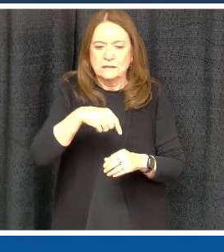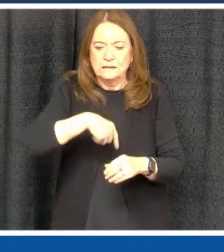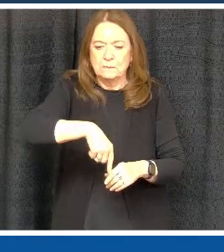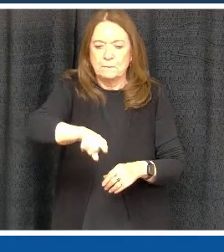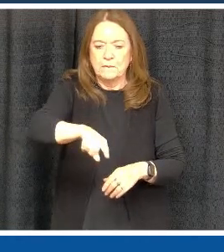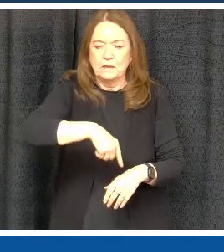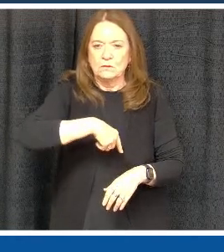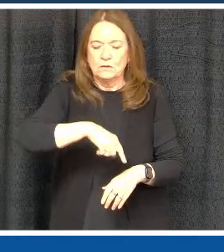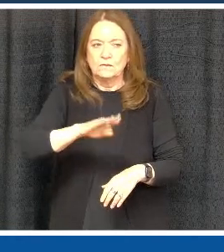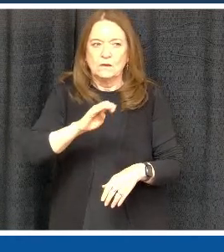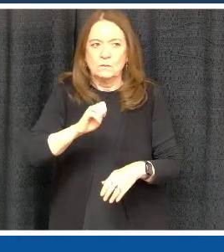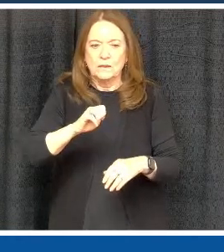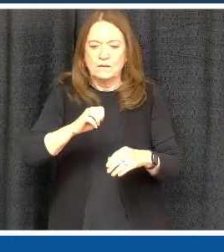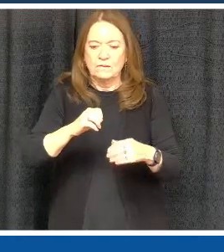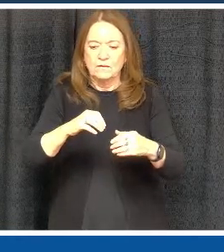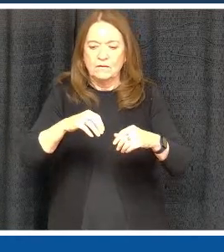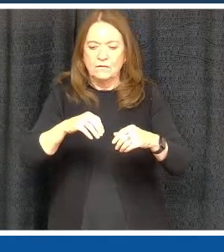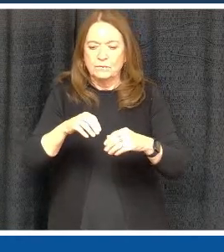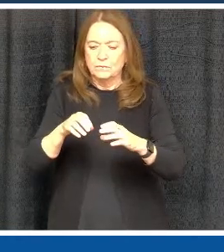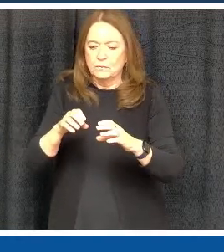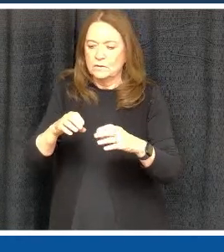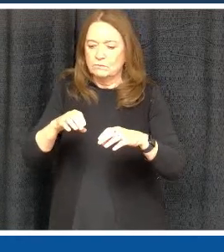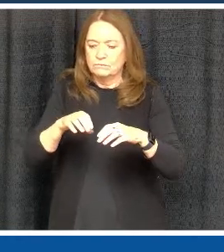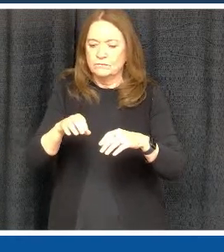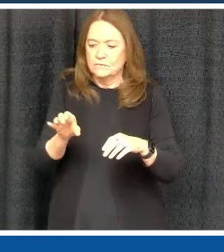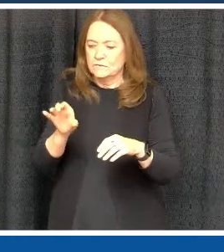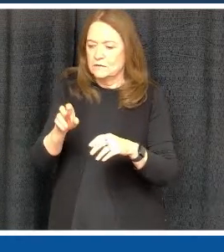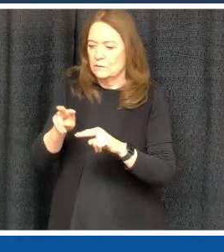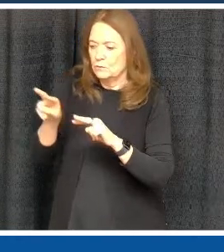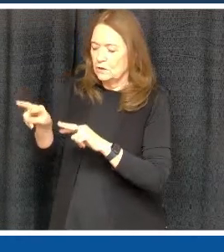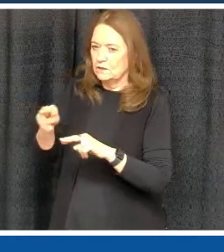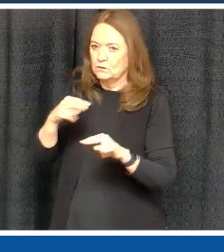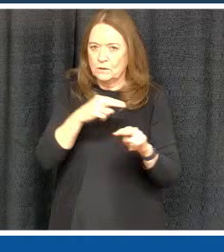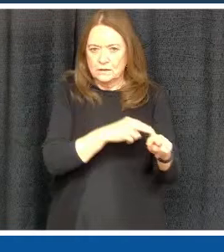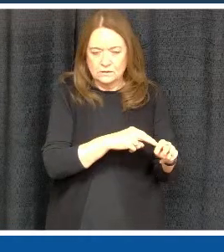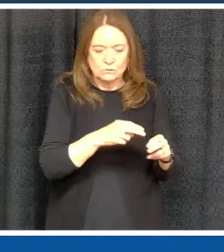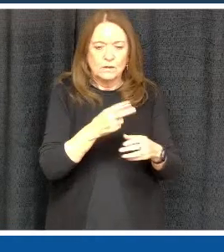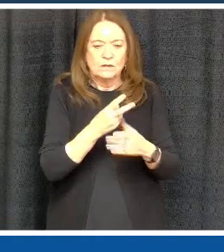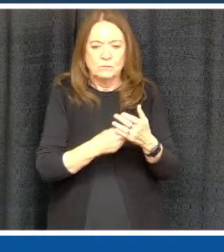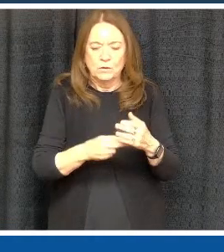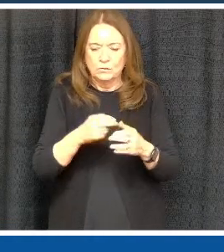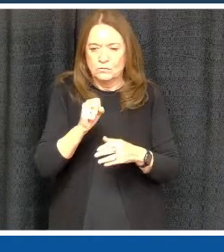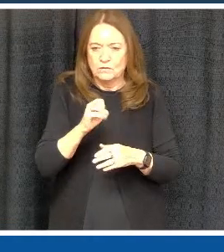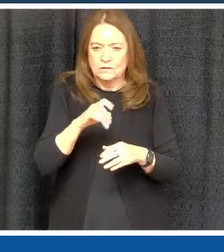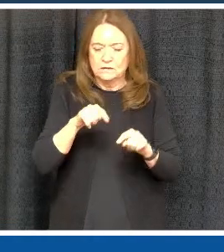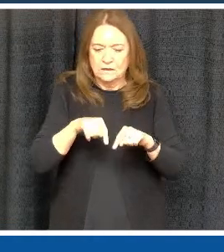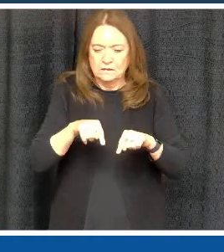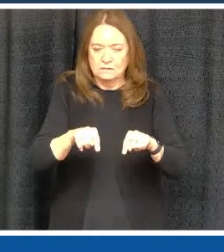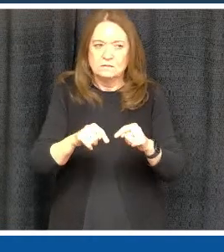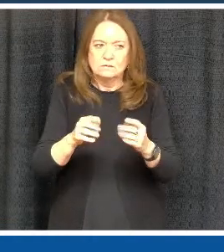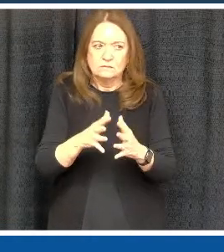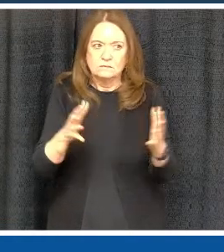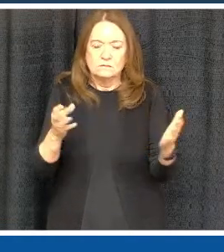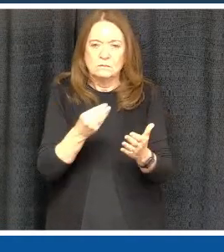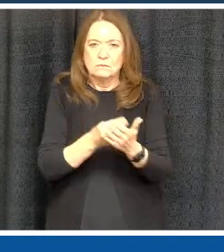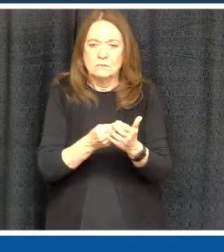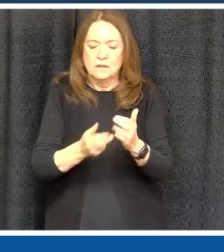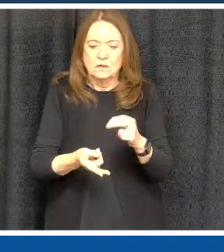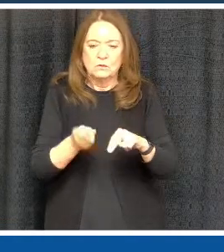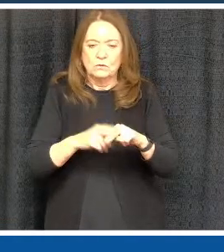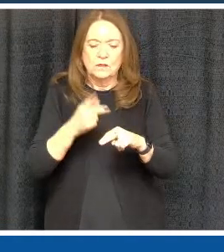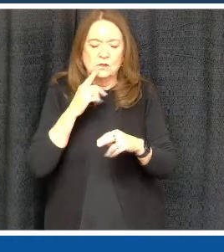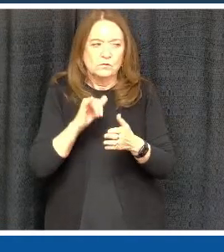benches would be facing both directions. And those, of course, are for much larger donations because it is a significant amount of money that we need to raise for this